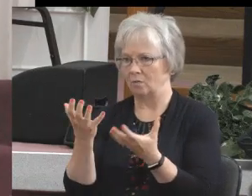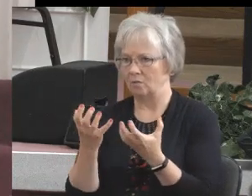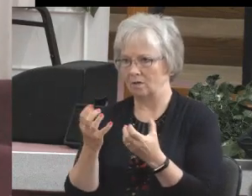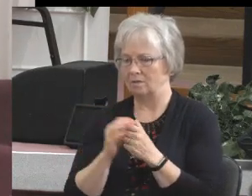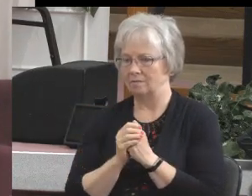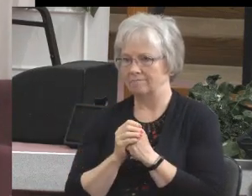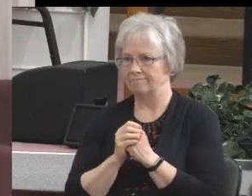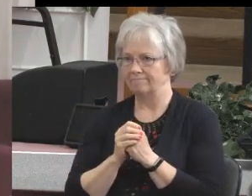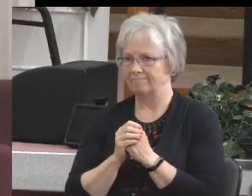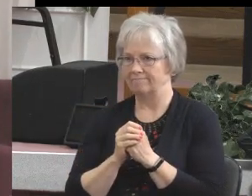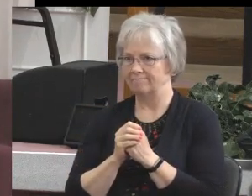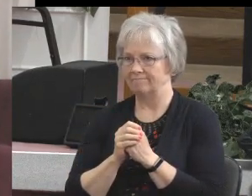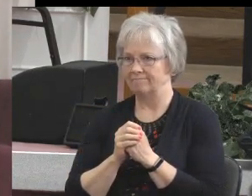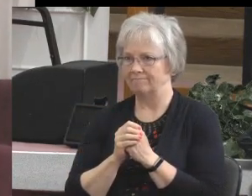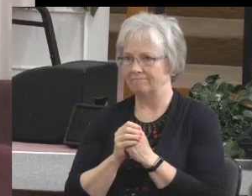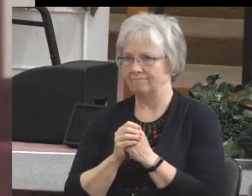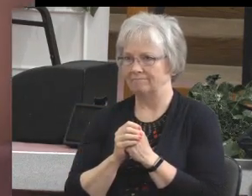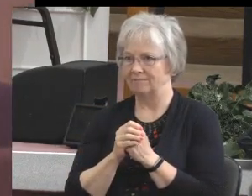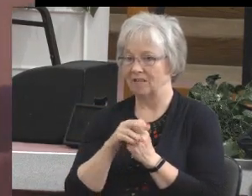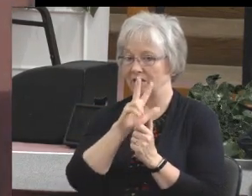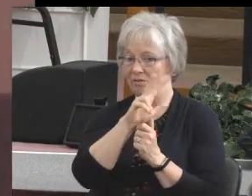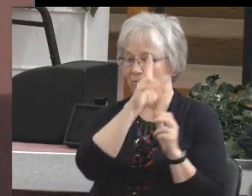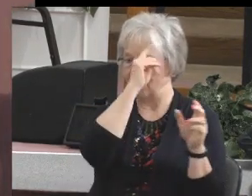But that's also not who these three were.